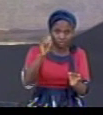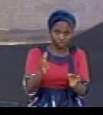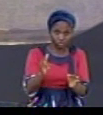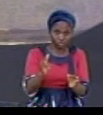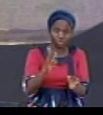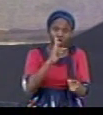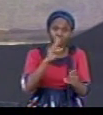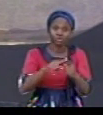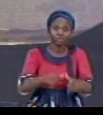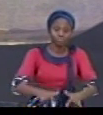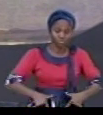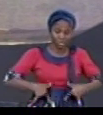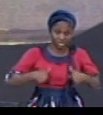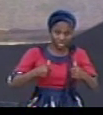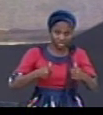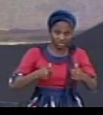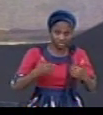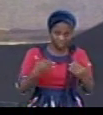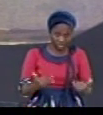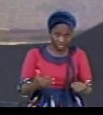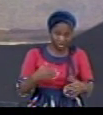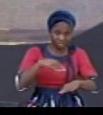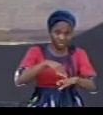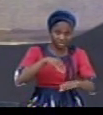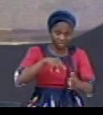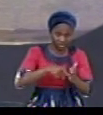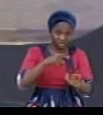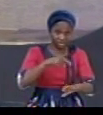time, if Noah were to